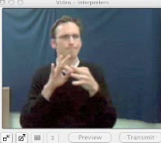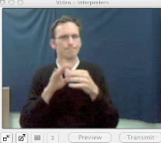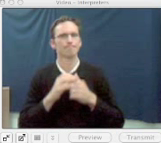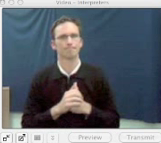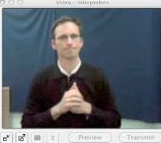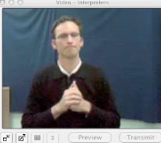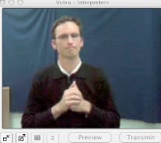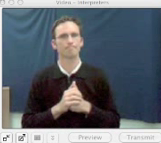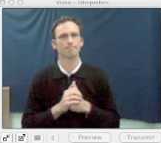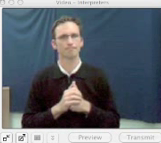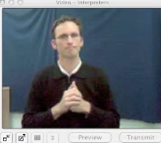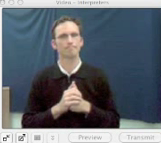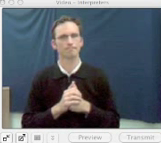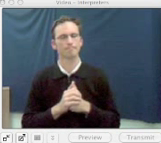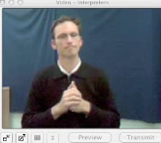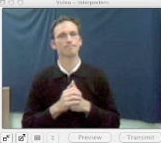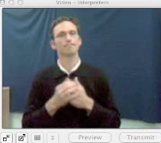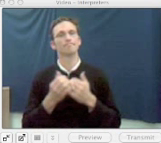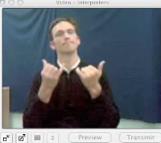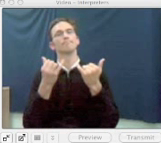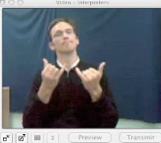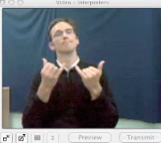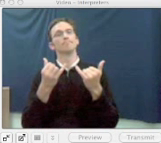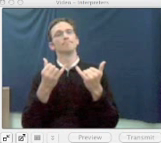How we will go through